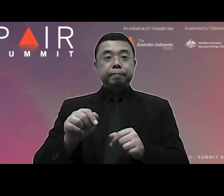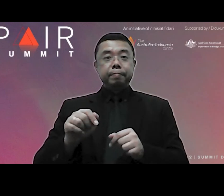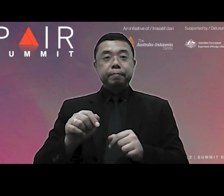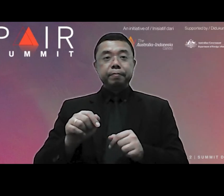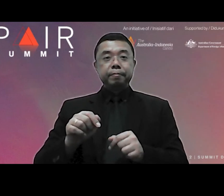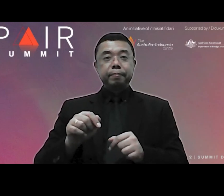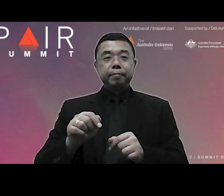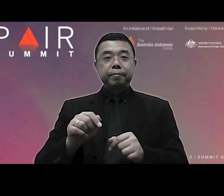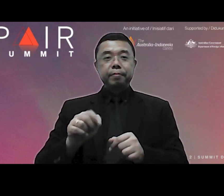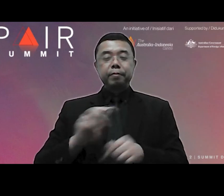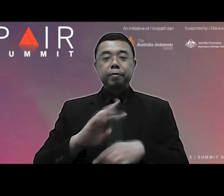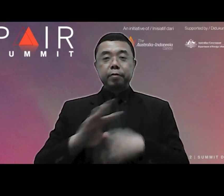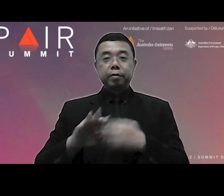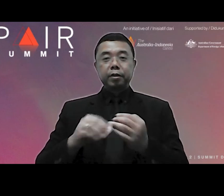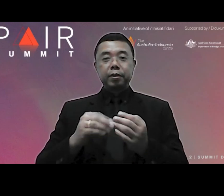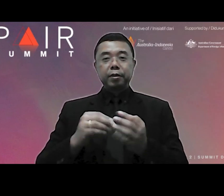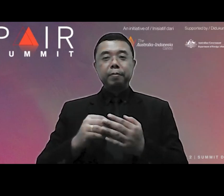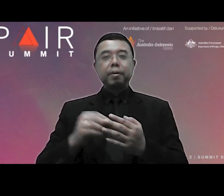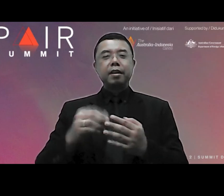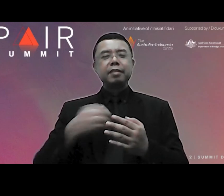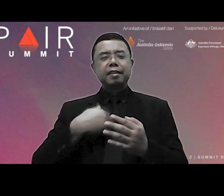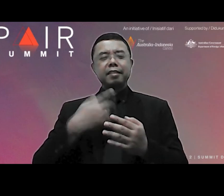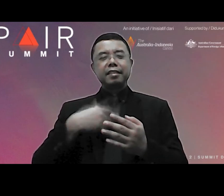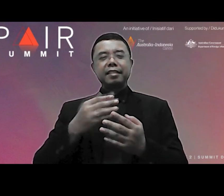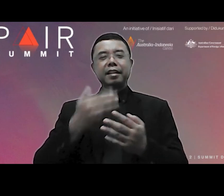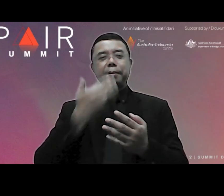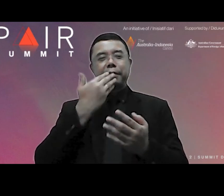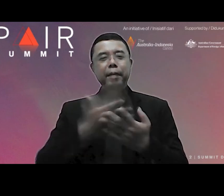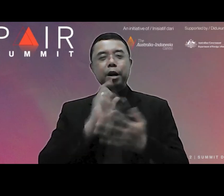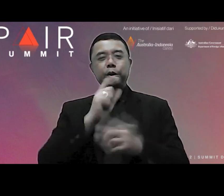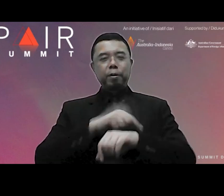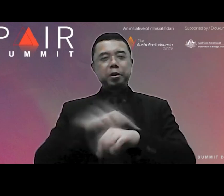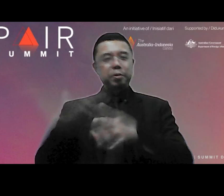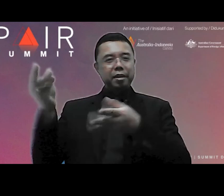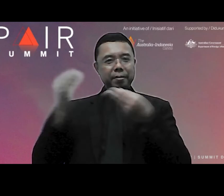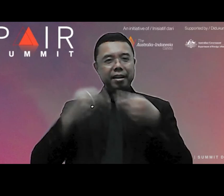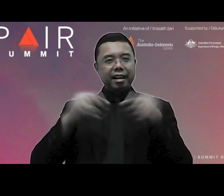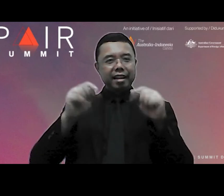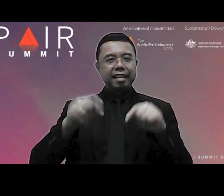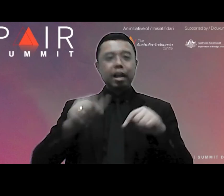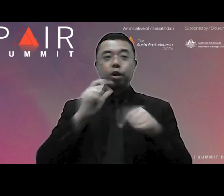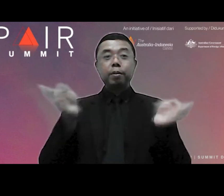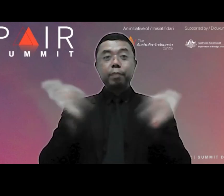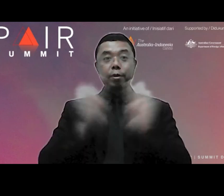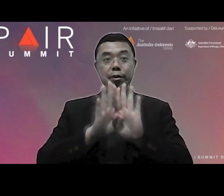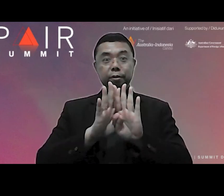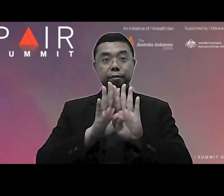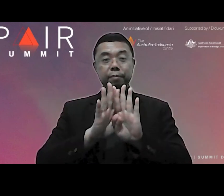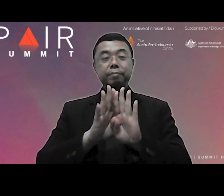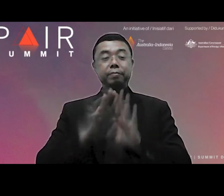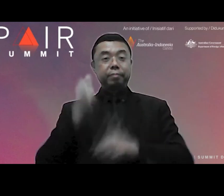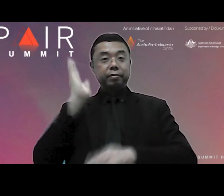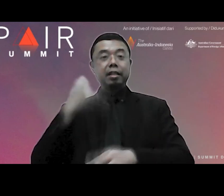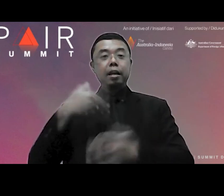time. Thank you so much. And now to close the session, I would like to invite Kirsten Bishop, who's the